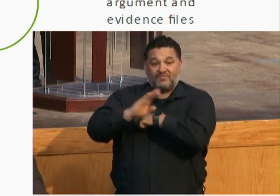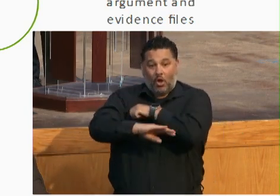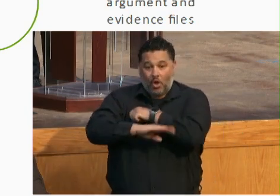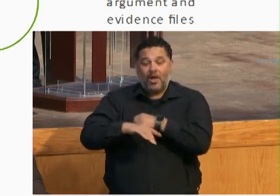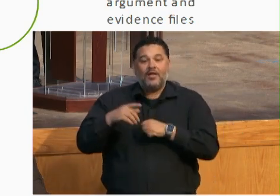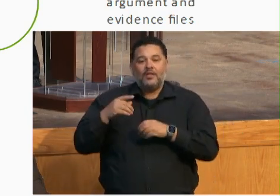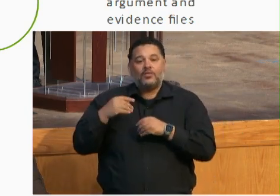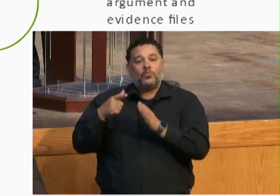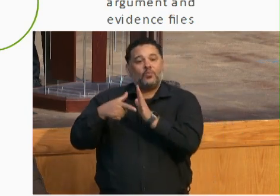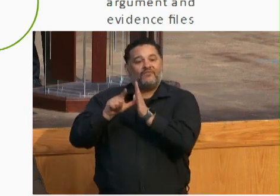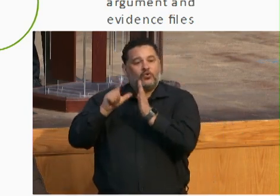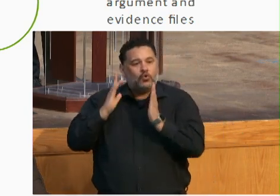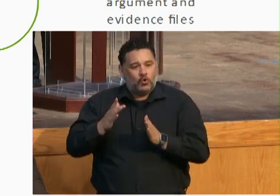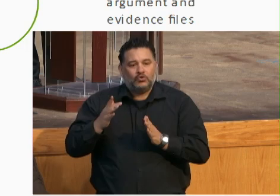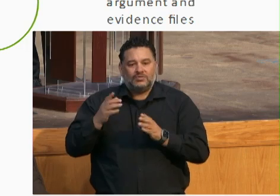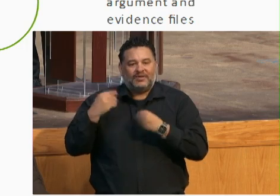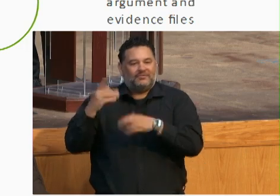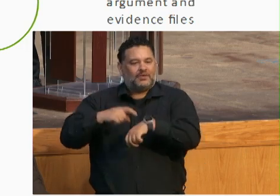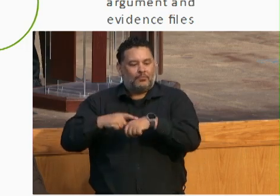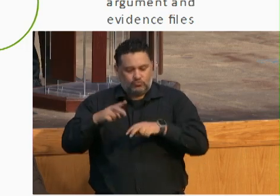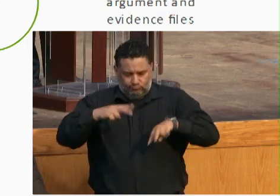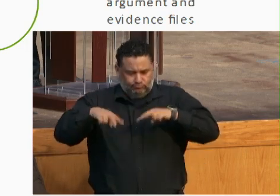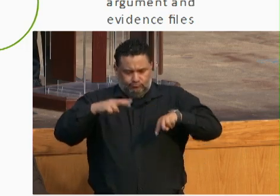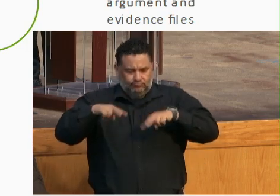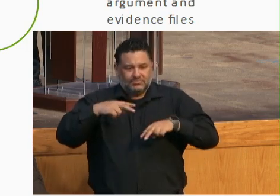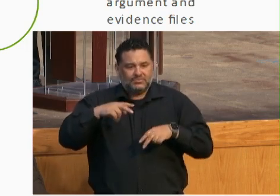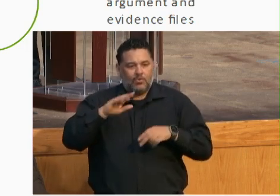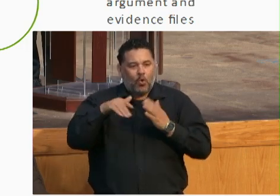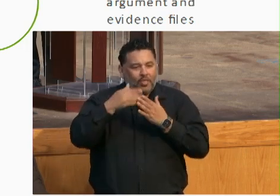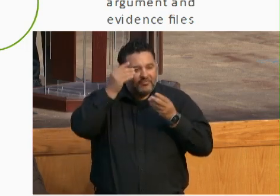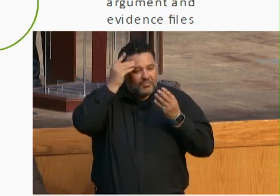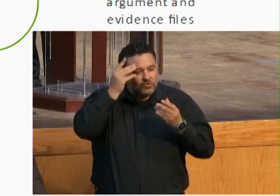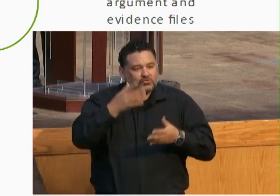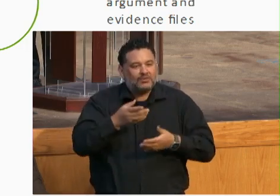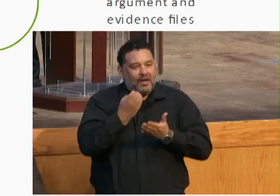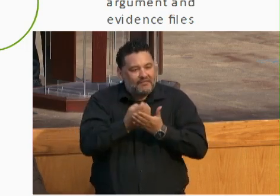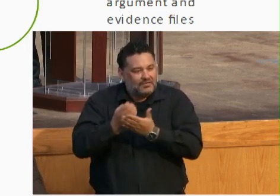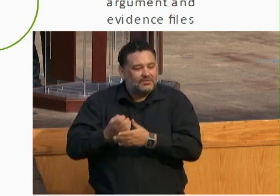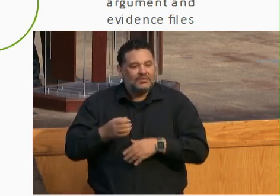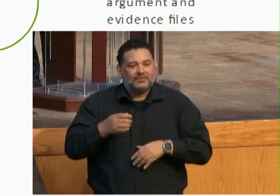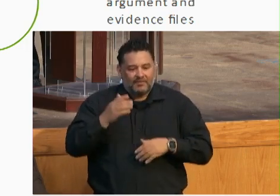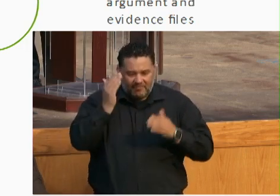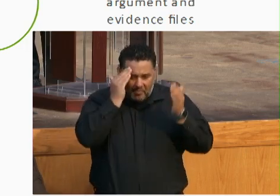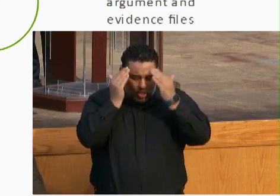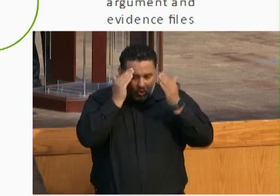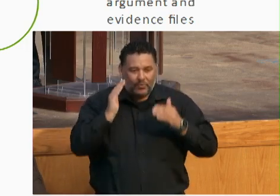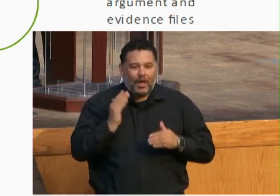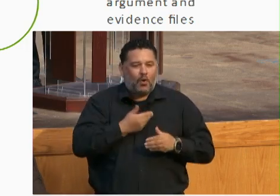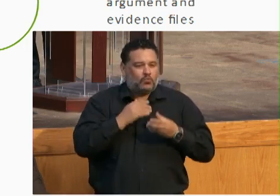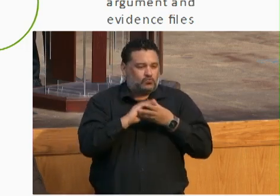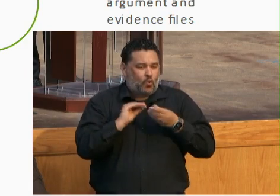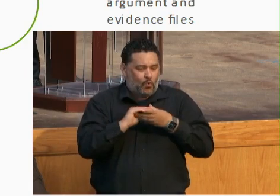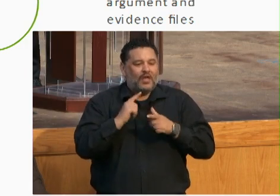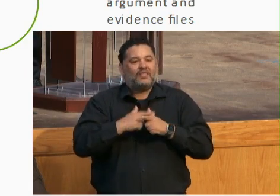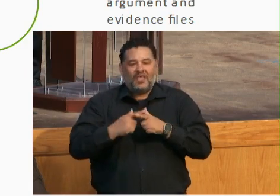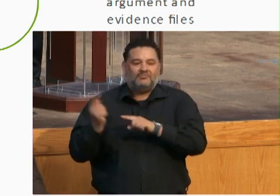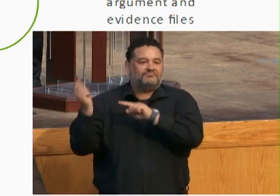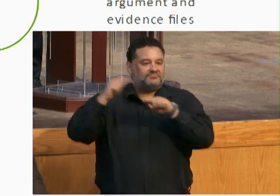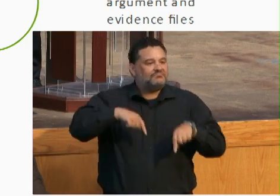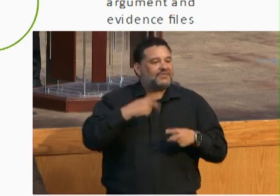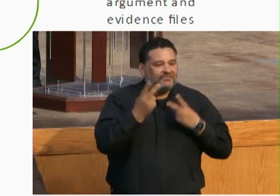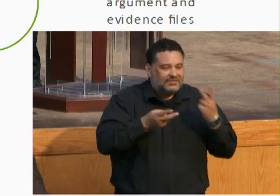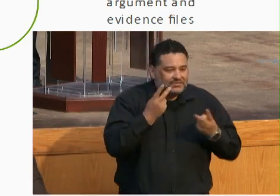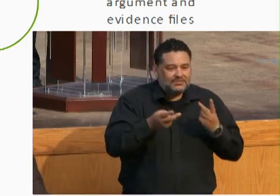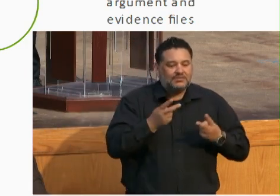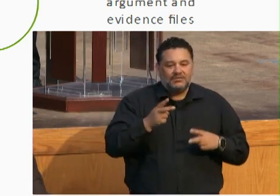us time to look at all of our materials, familiarize themselves with our story, and then they come pay us a visit on